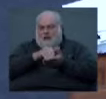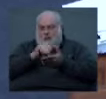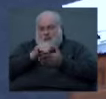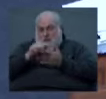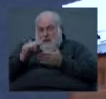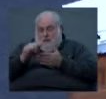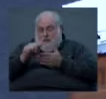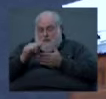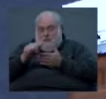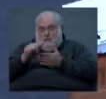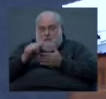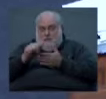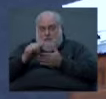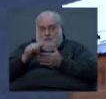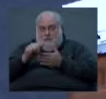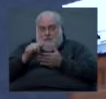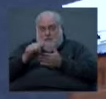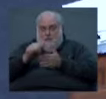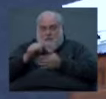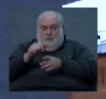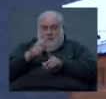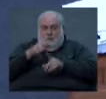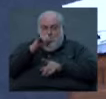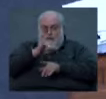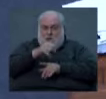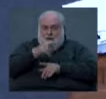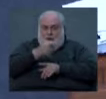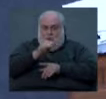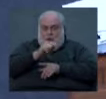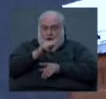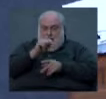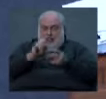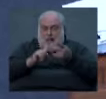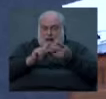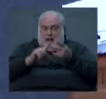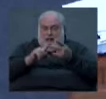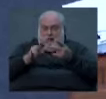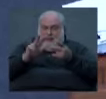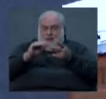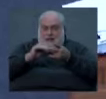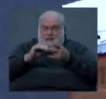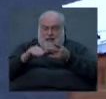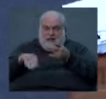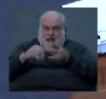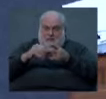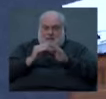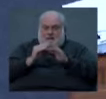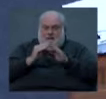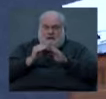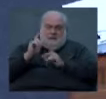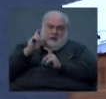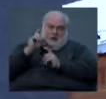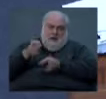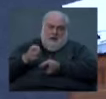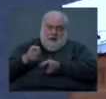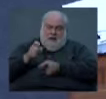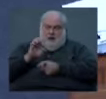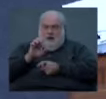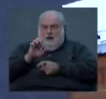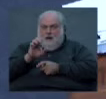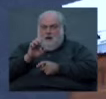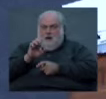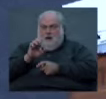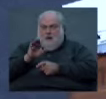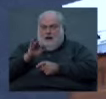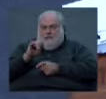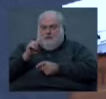$49,000 from the Jumpstart grant monies, plus $3,000 added by the city, I'm told, should be awarded to Kraft and Nuttall for their